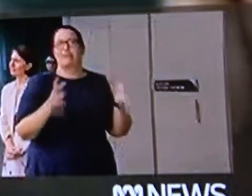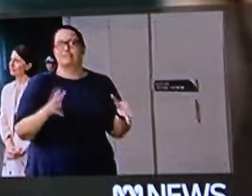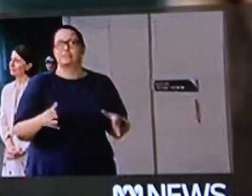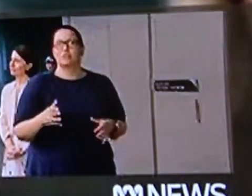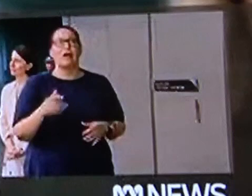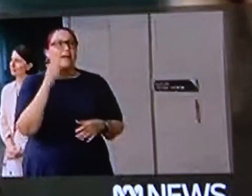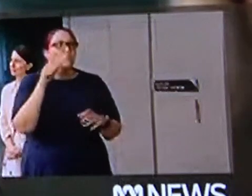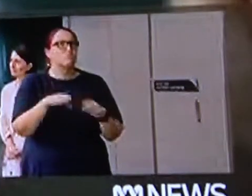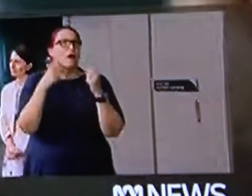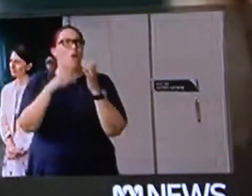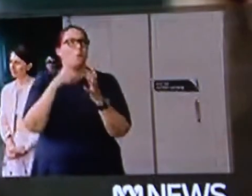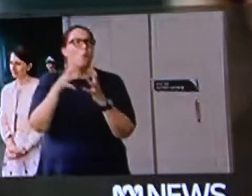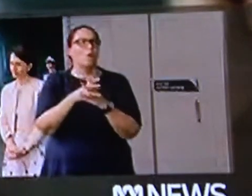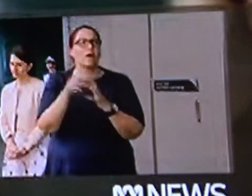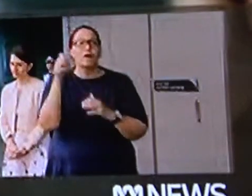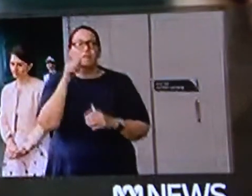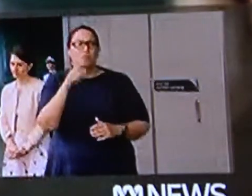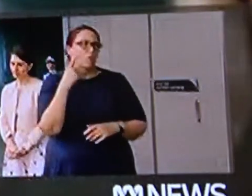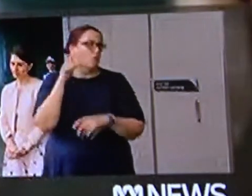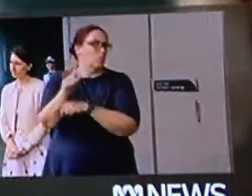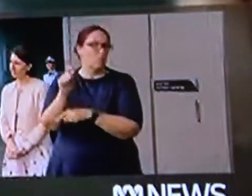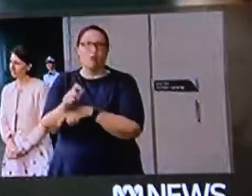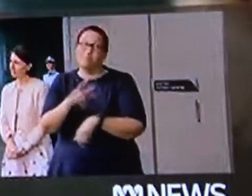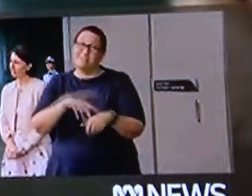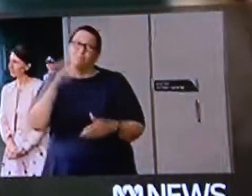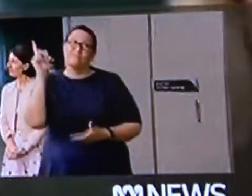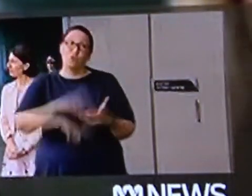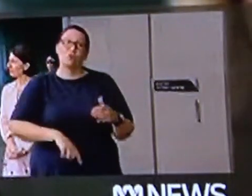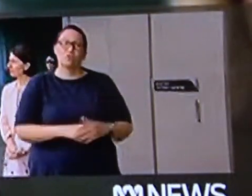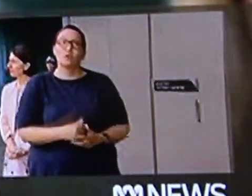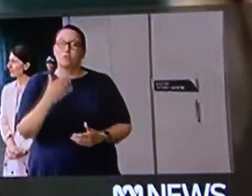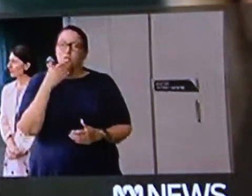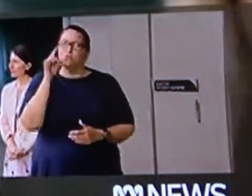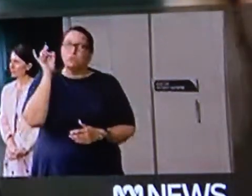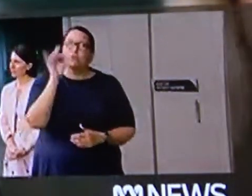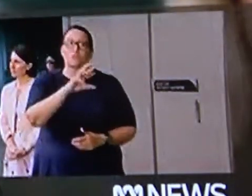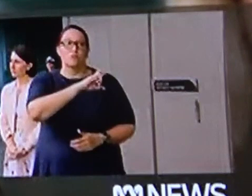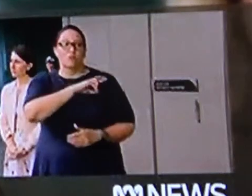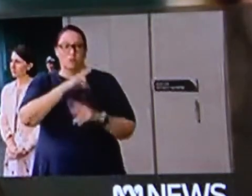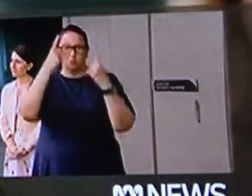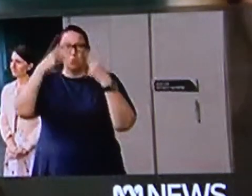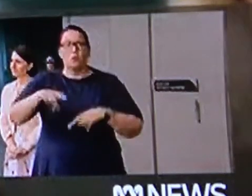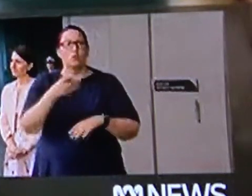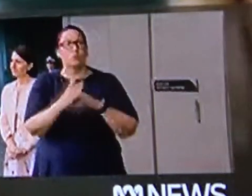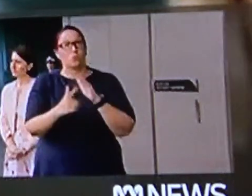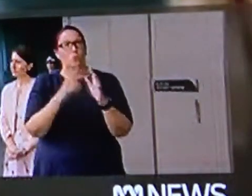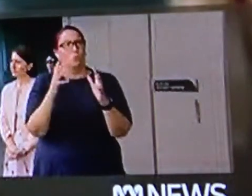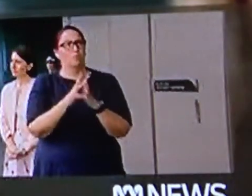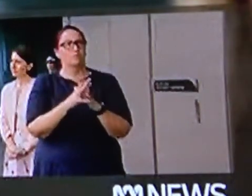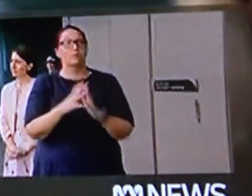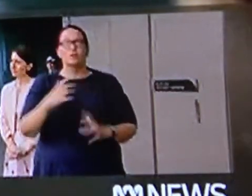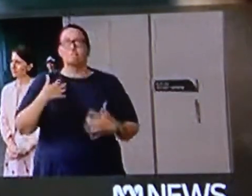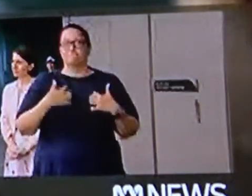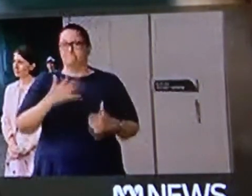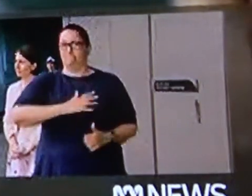on the new laws and be sure the police will be out there. Can I say the Crime Stoppers reports continue to grow because the